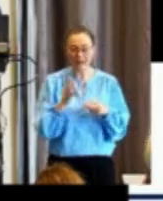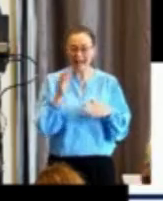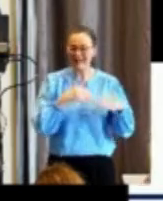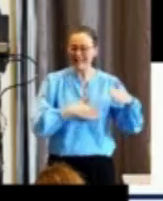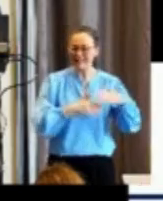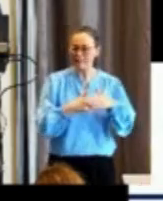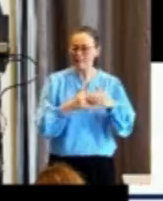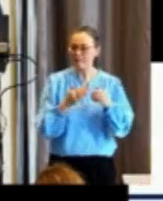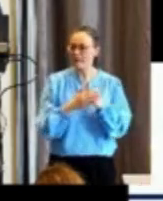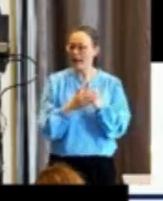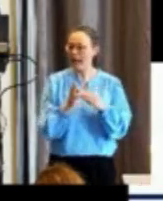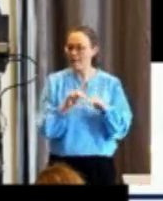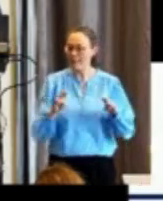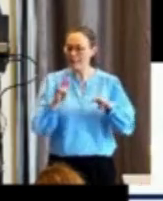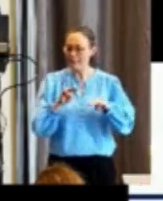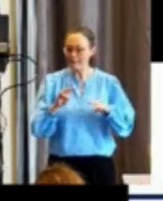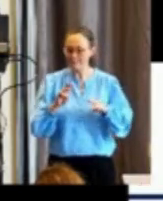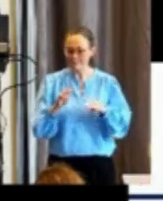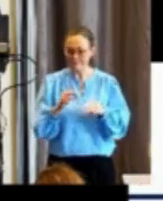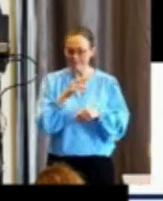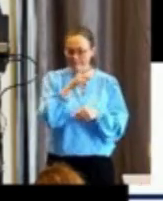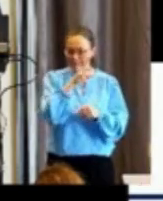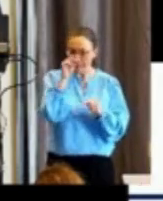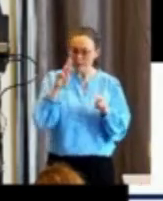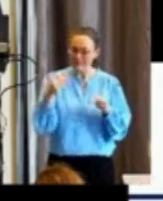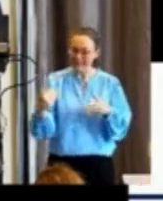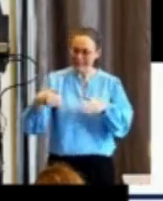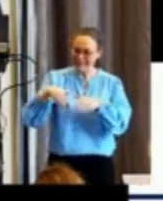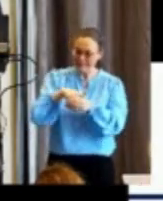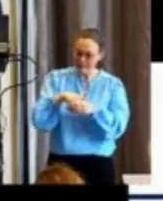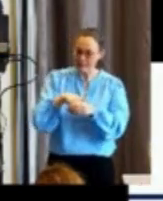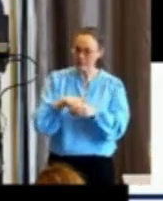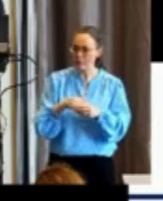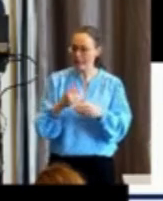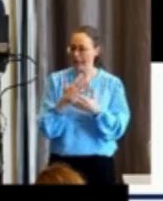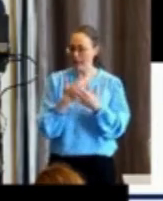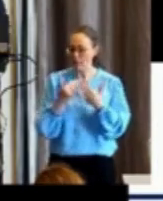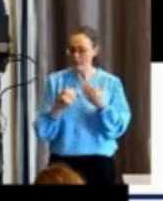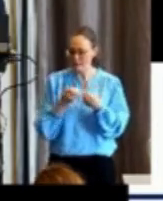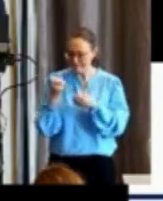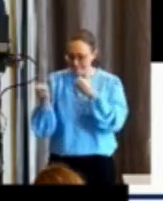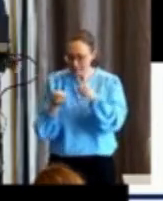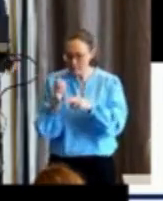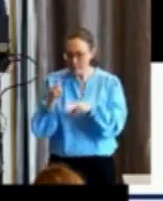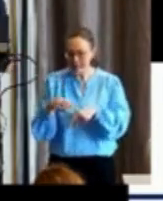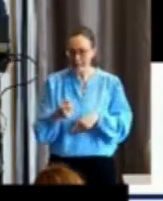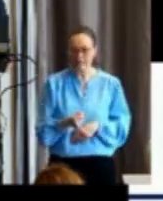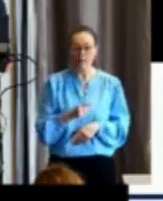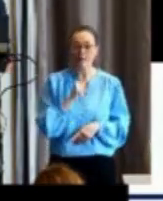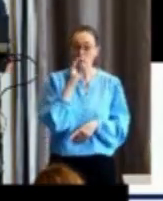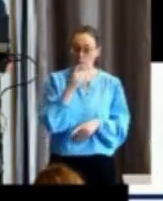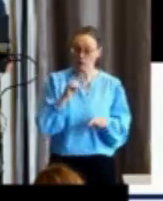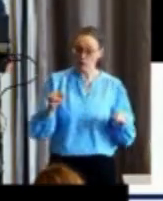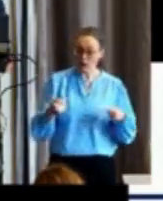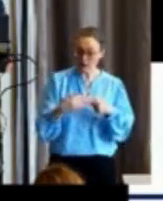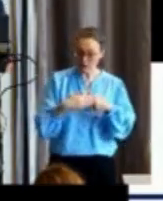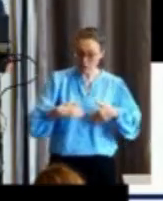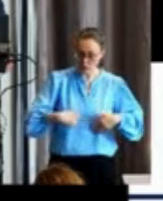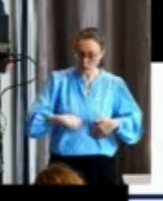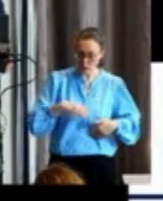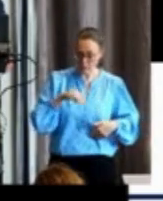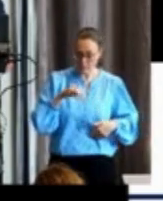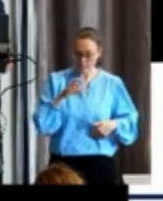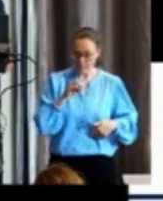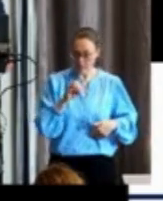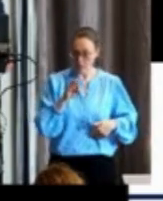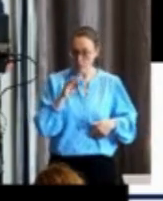amount of data sets that we can add together and jointly analyze to improve. So this is one of the challenges within the gut microbiome of studying